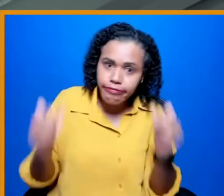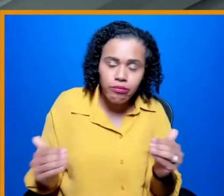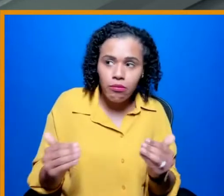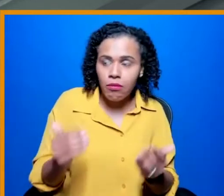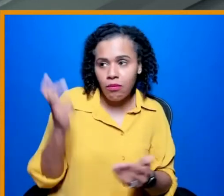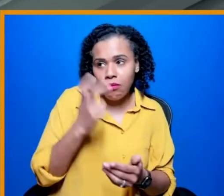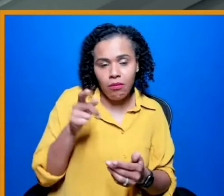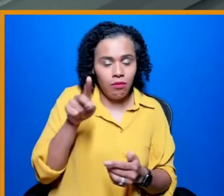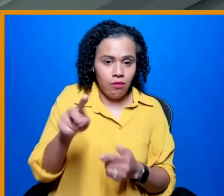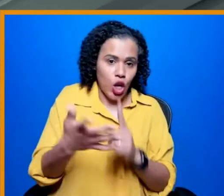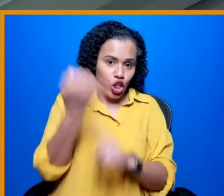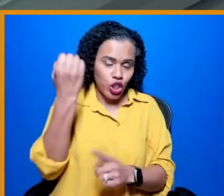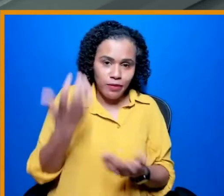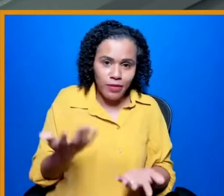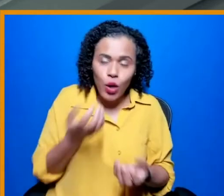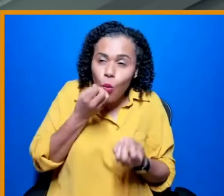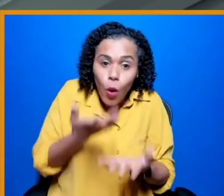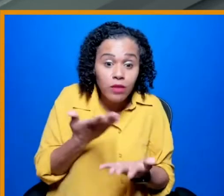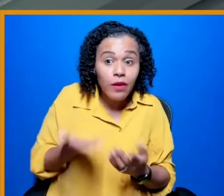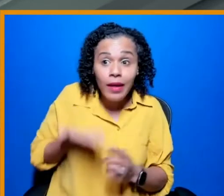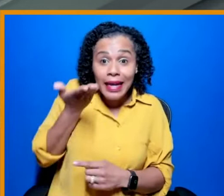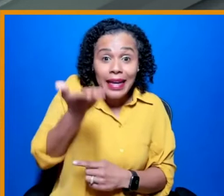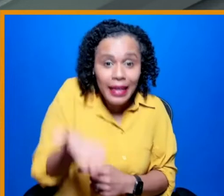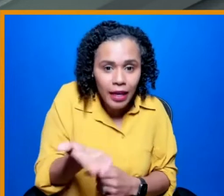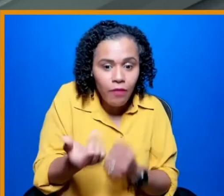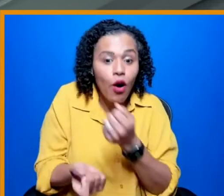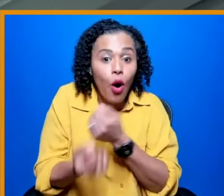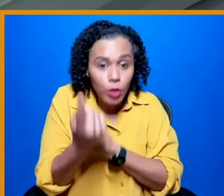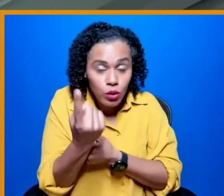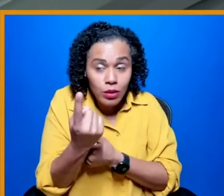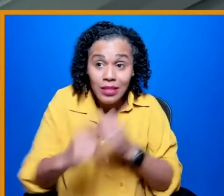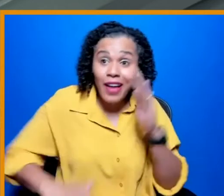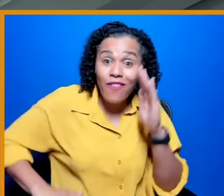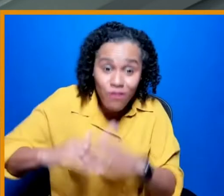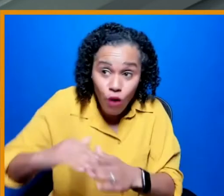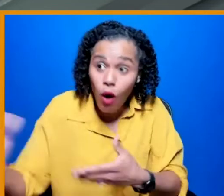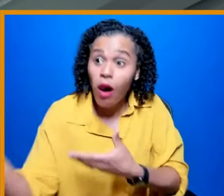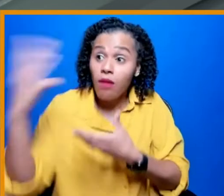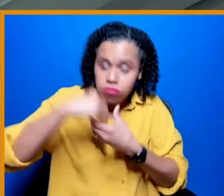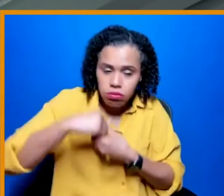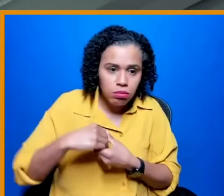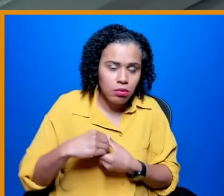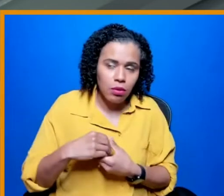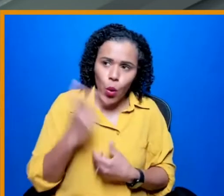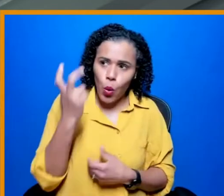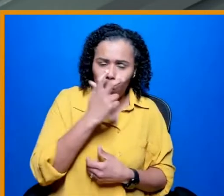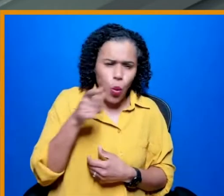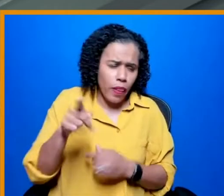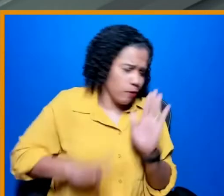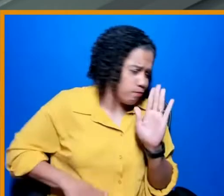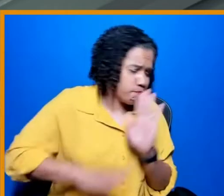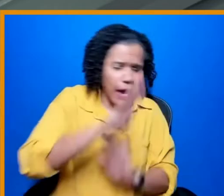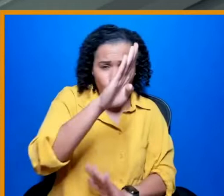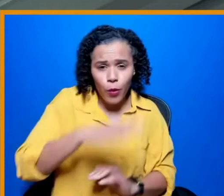to see when people do have the opportunity to fully participate the way they should. So to conclude, making